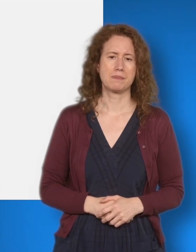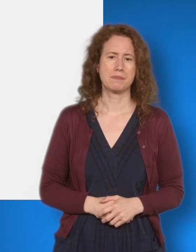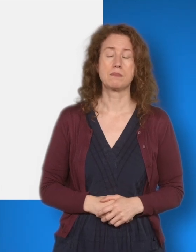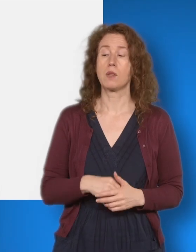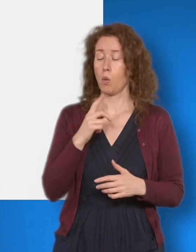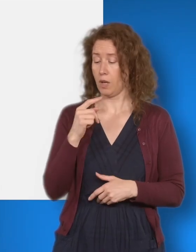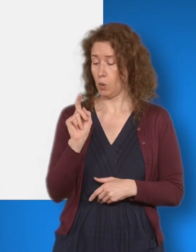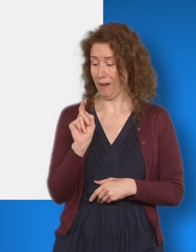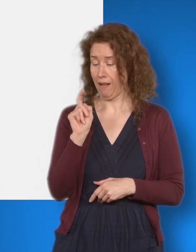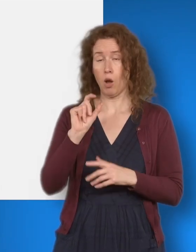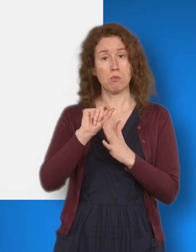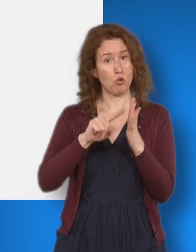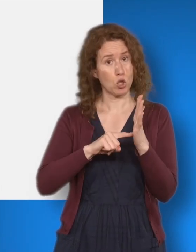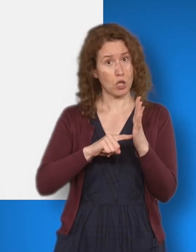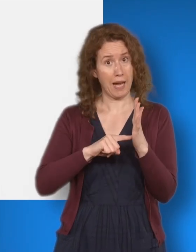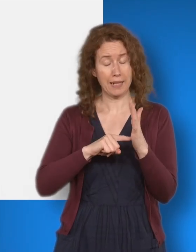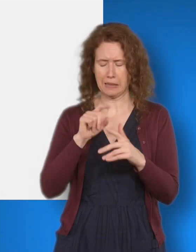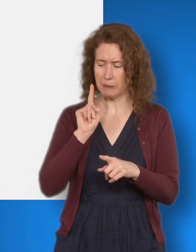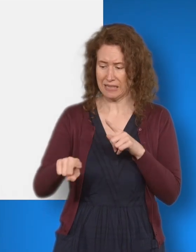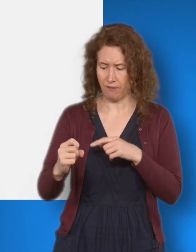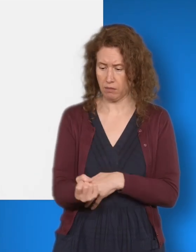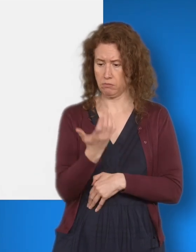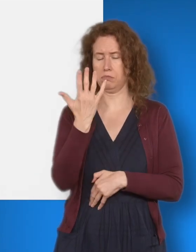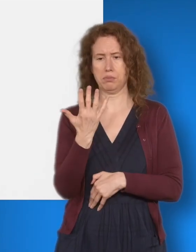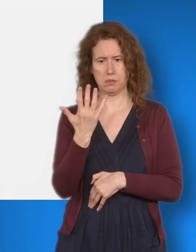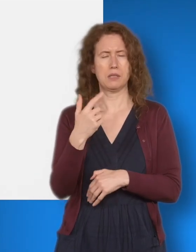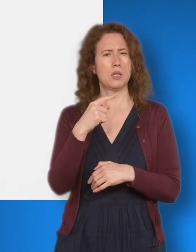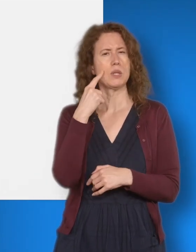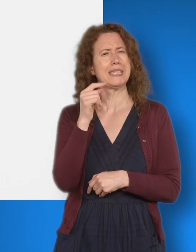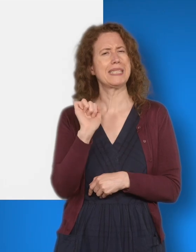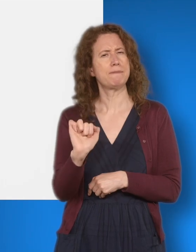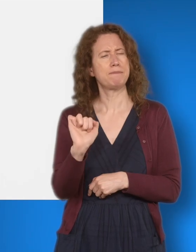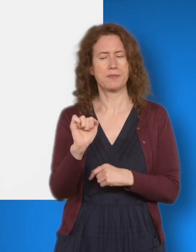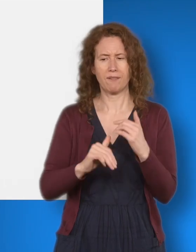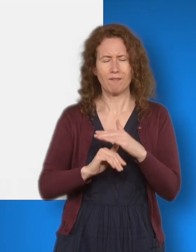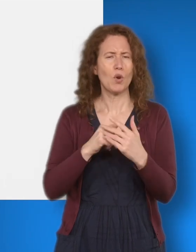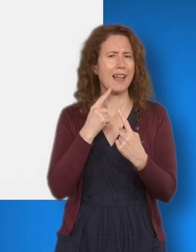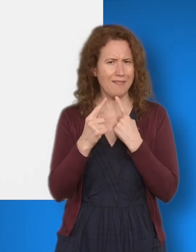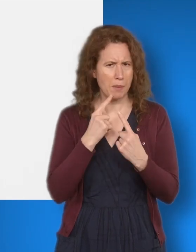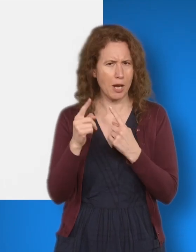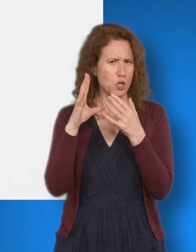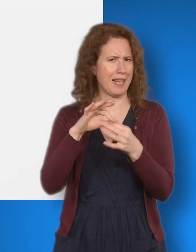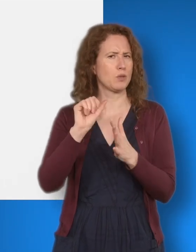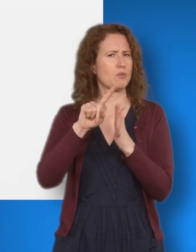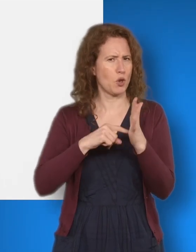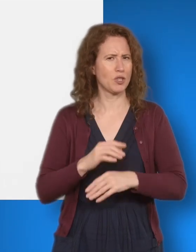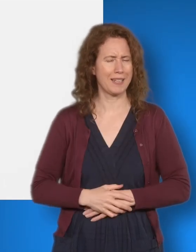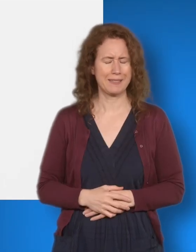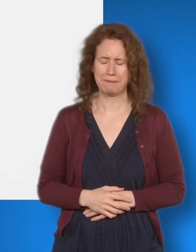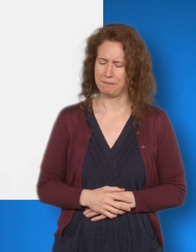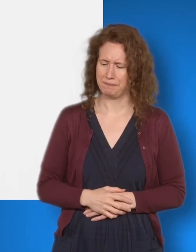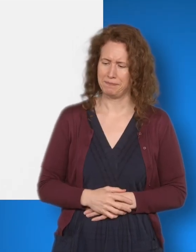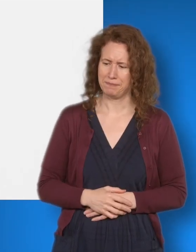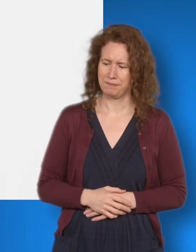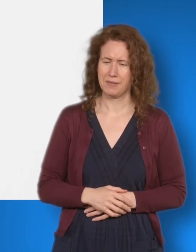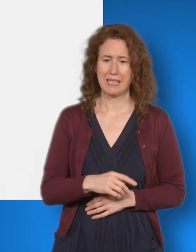When you click on a project specifically, you can see the full information associated to that project,